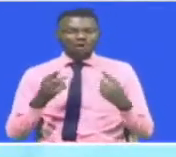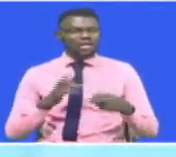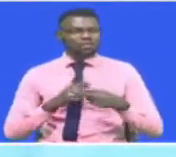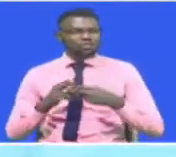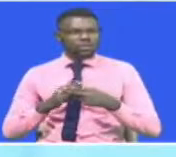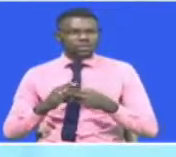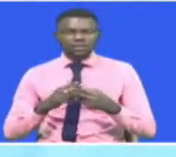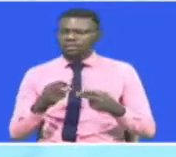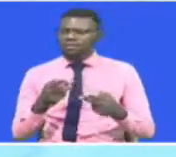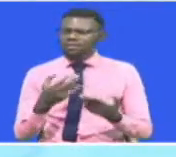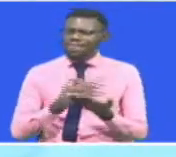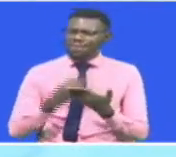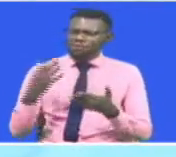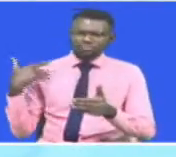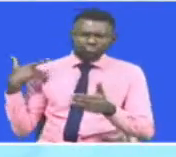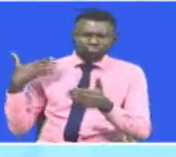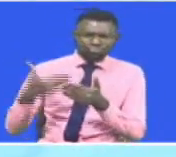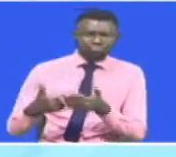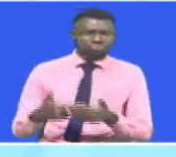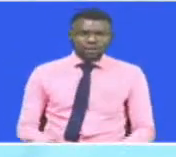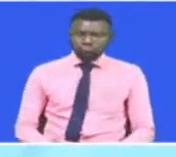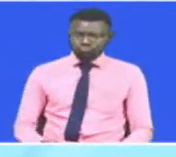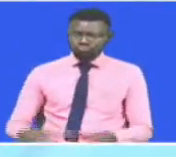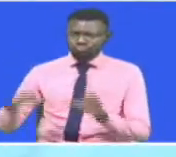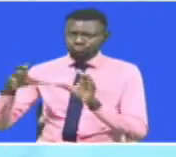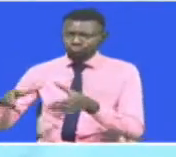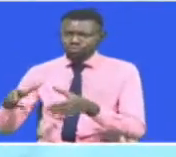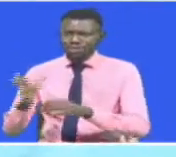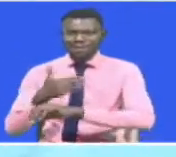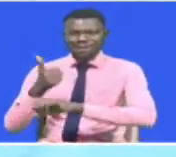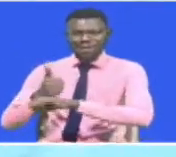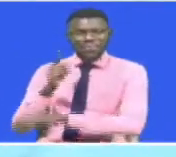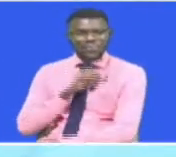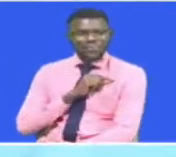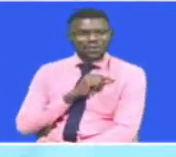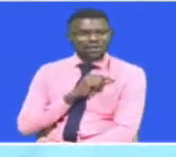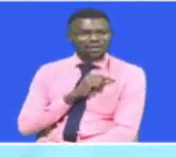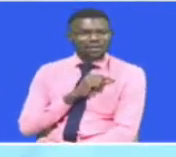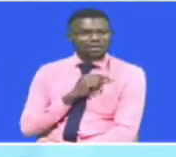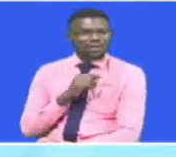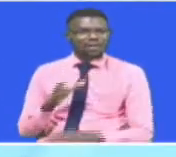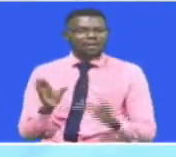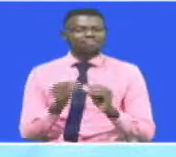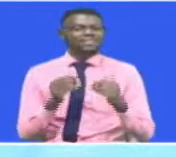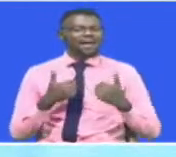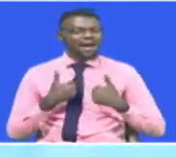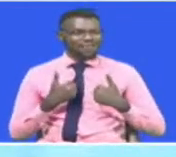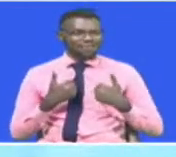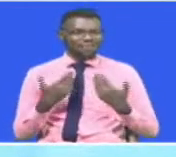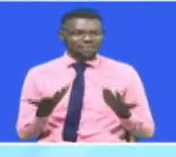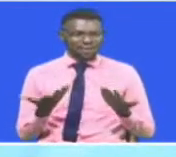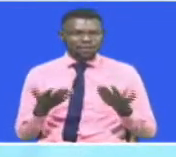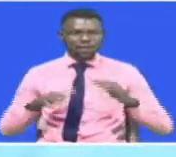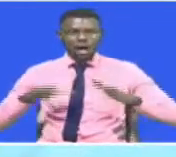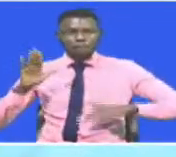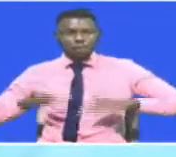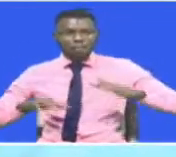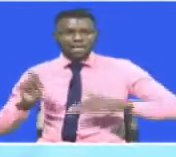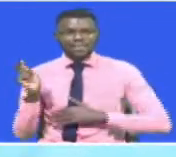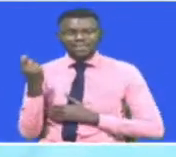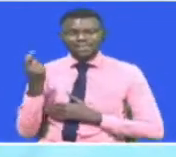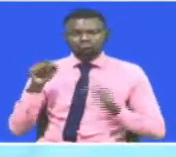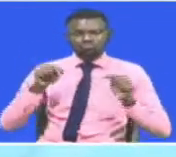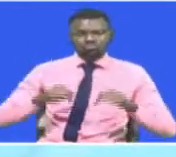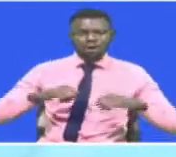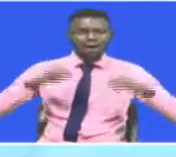over 3 weeks. Since the team was constituted, now the committee, which held a meeting at the Boma of Kenya today, agreed among other issues